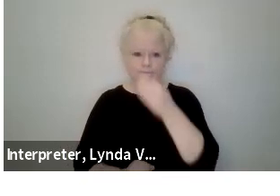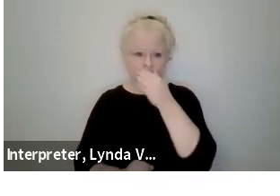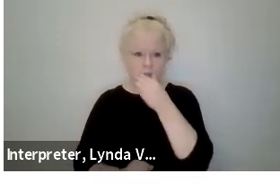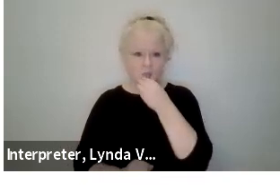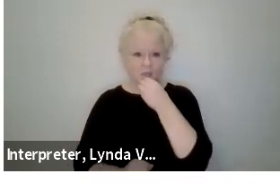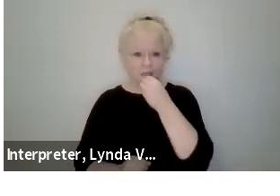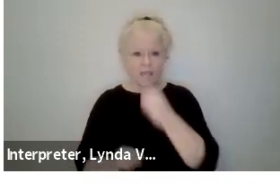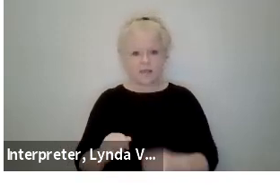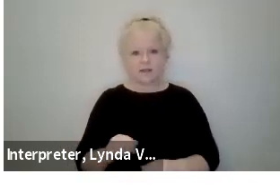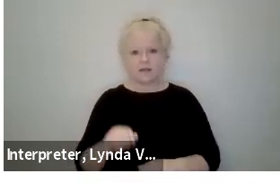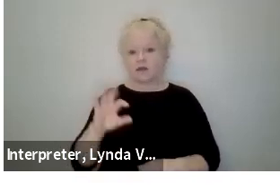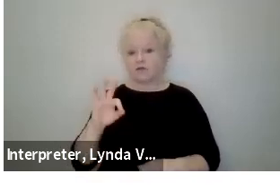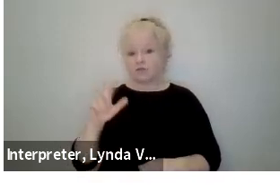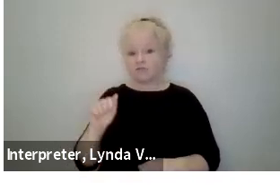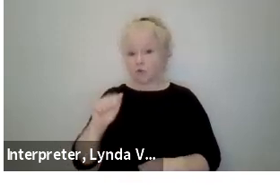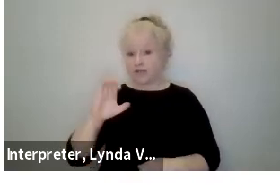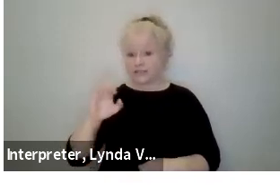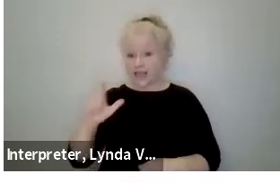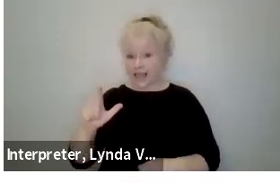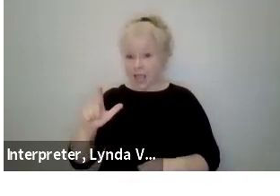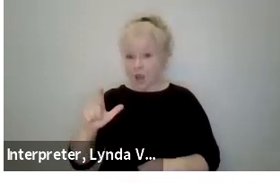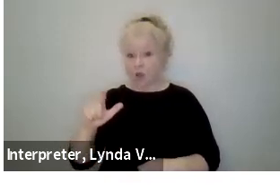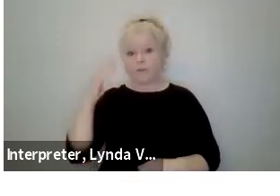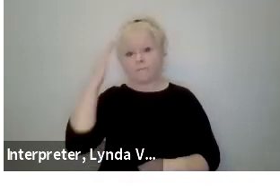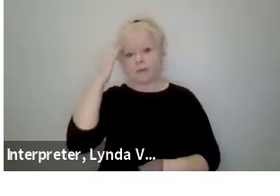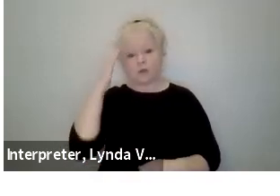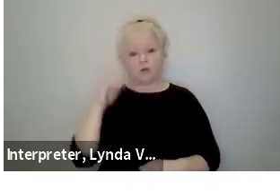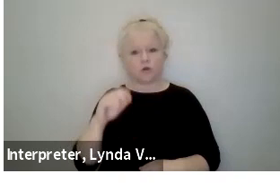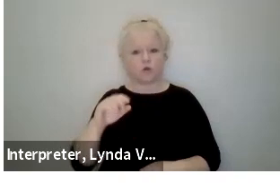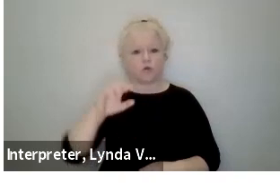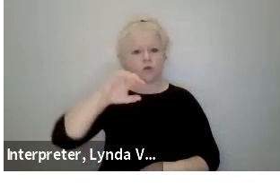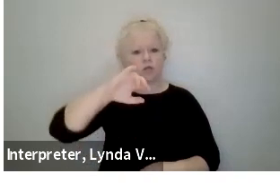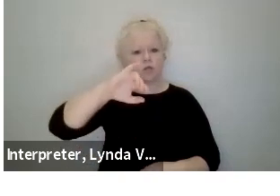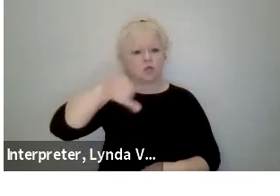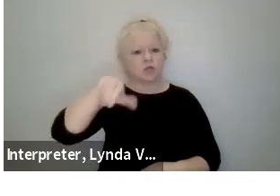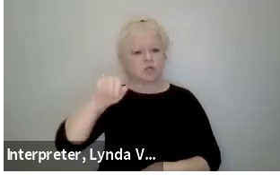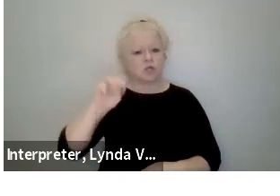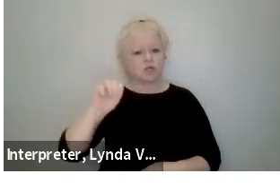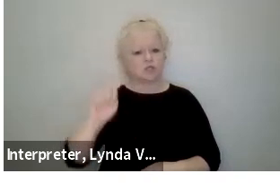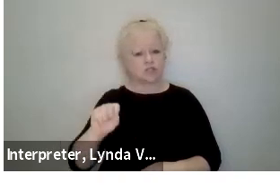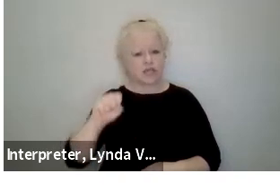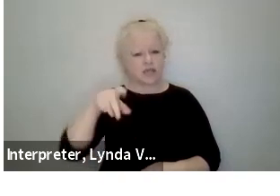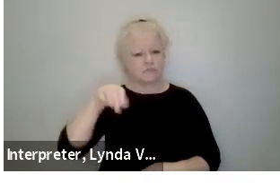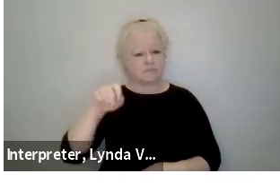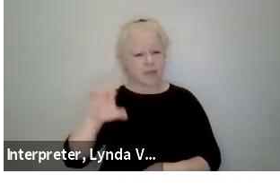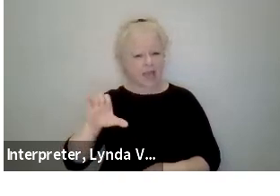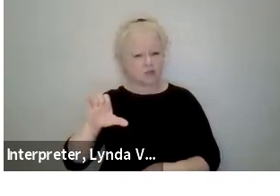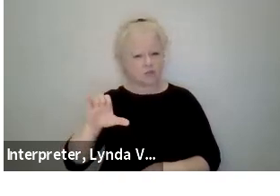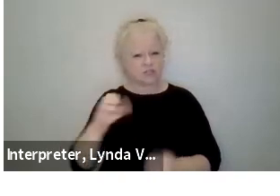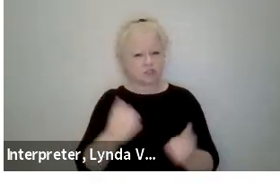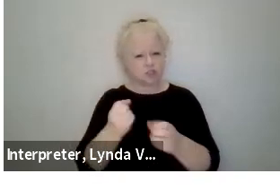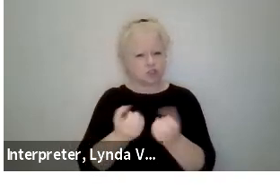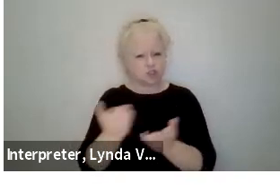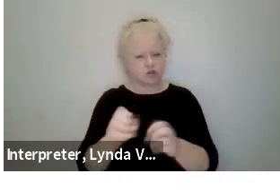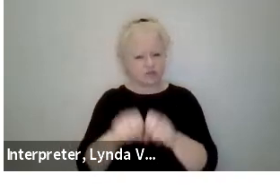Association for Centers for Independent Living, you might know them for the James Patrick Personal Assistance Services, JPPAS, which provides